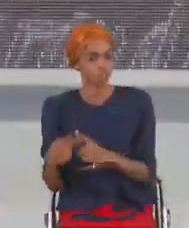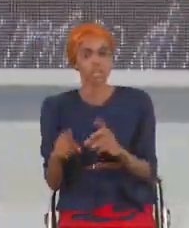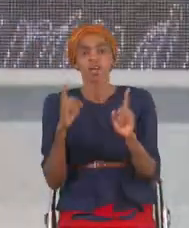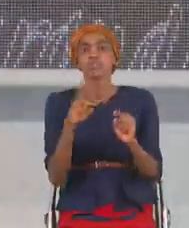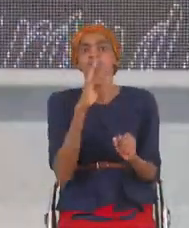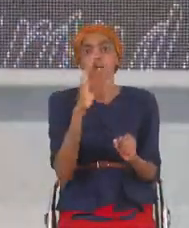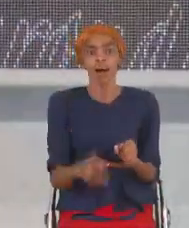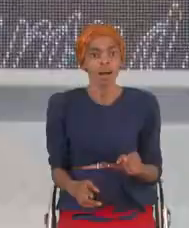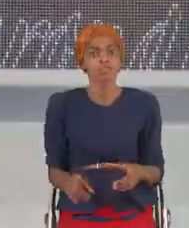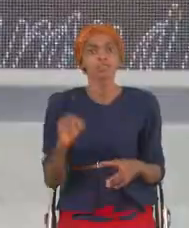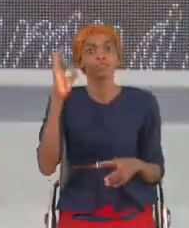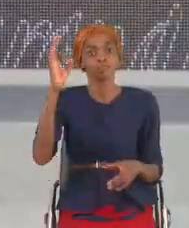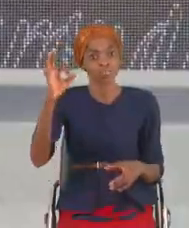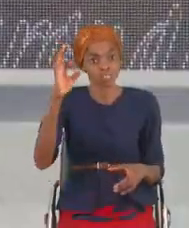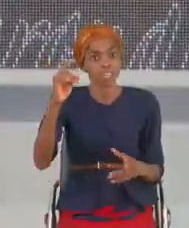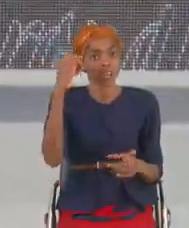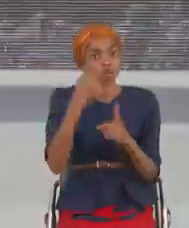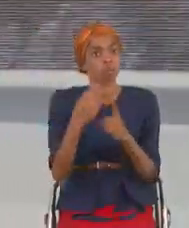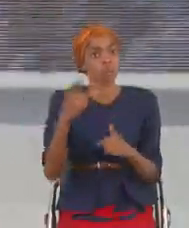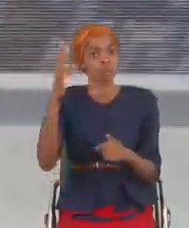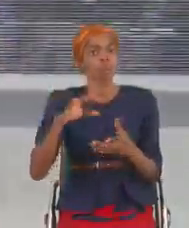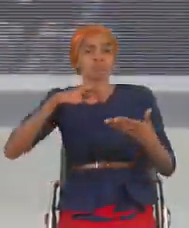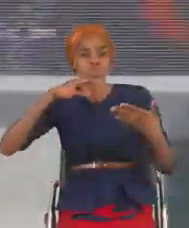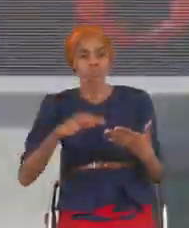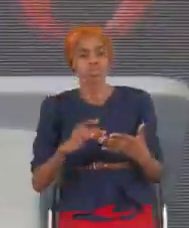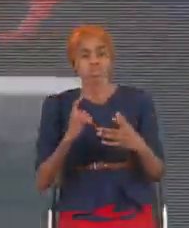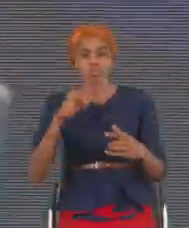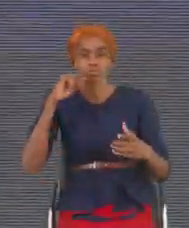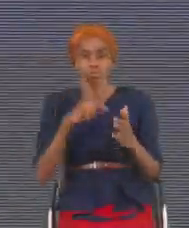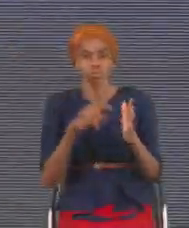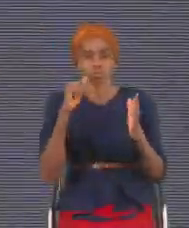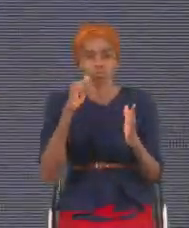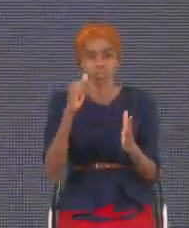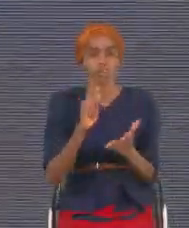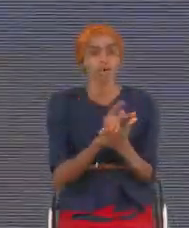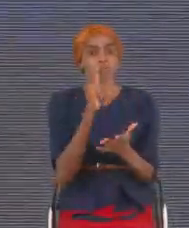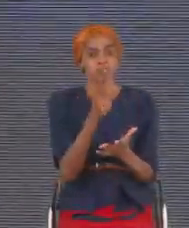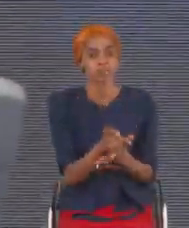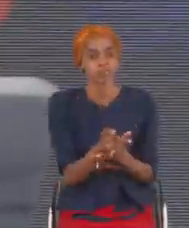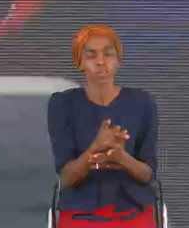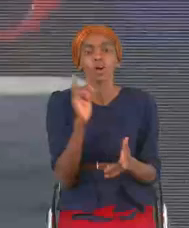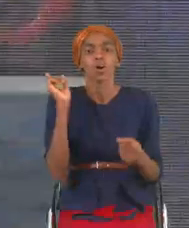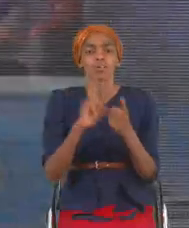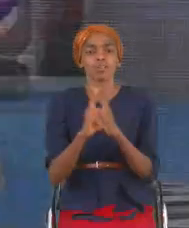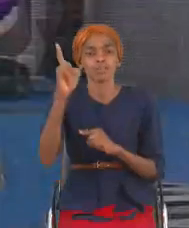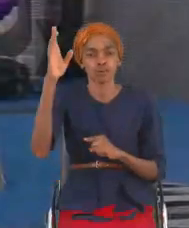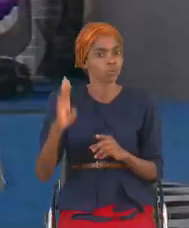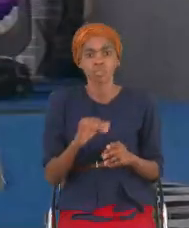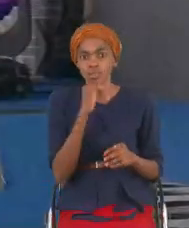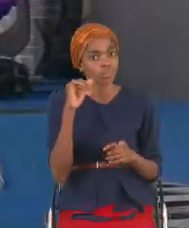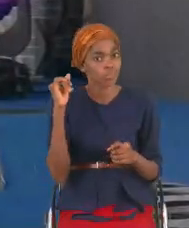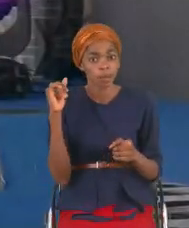watch of god study to show yourself approved unto god not unto